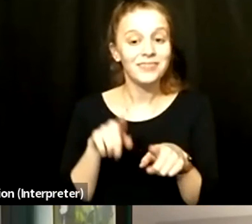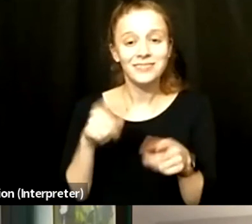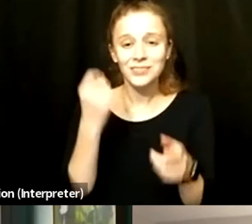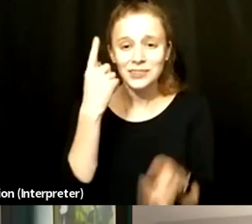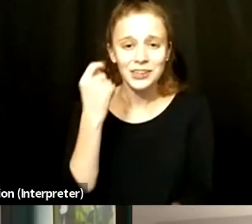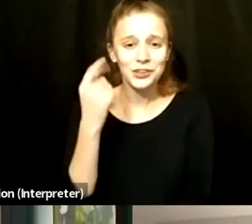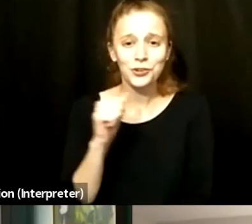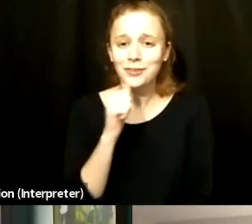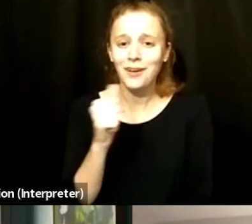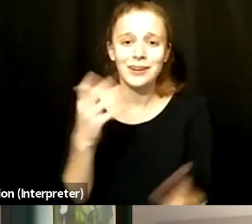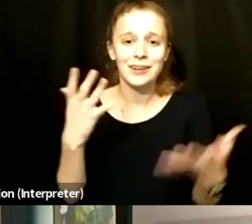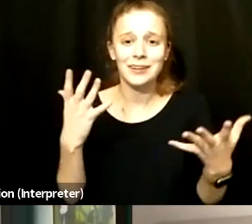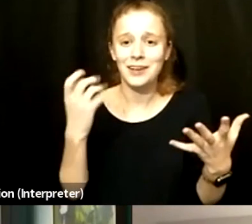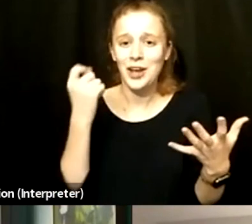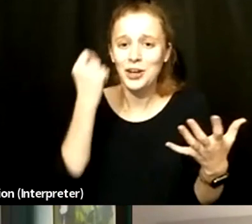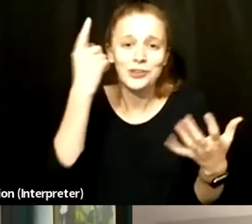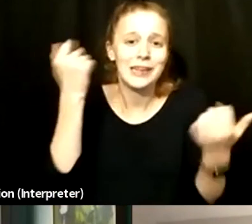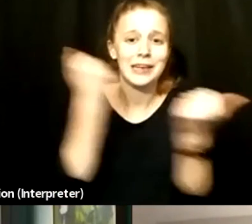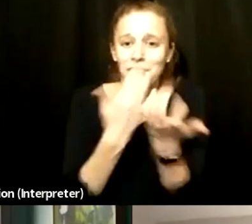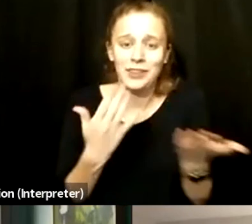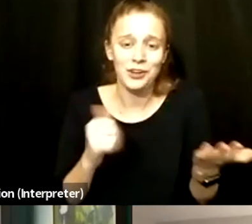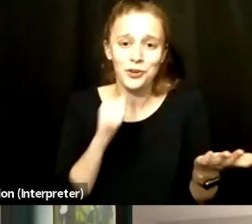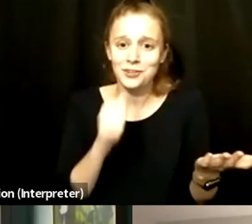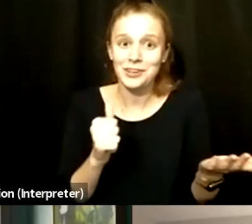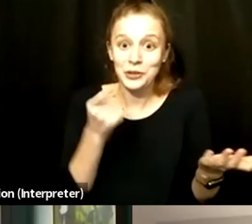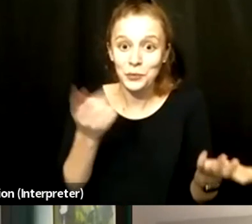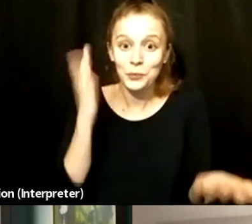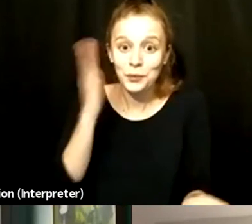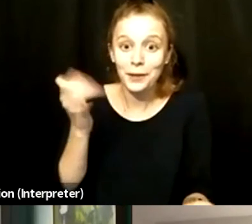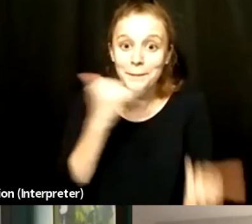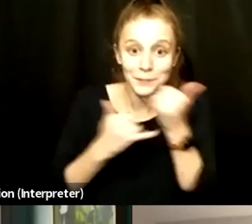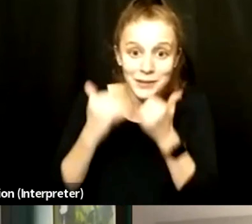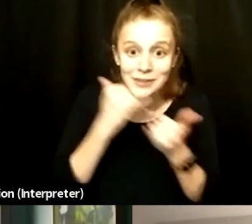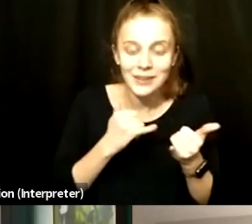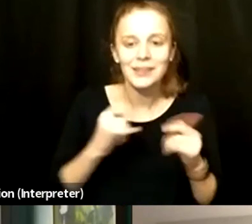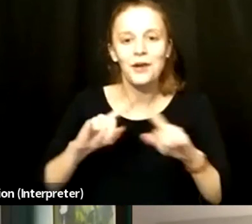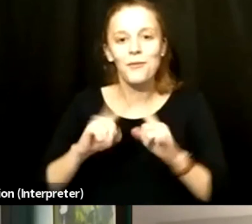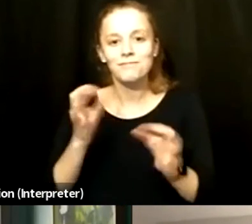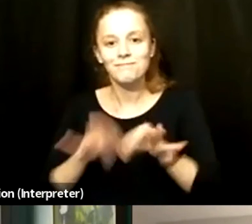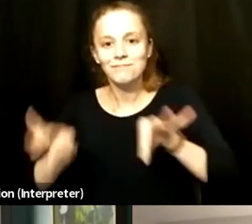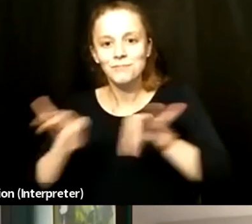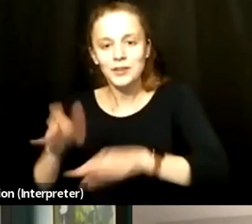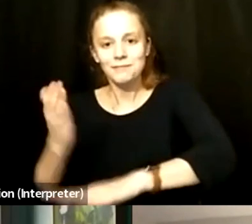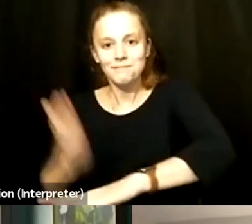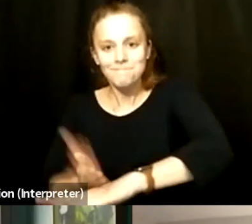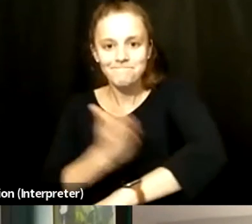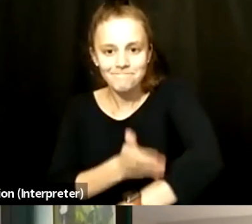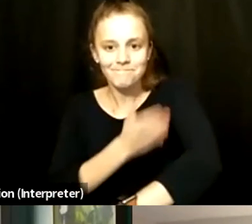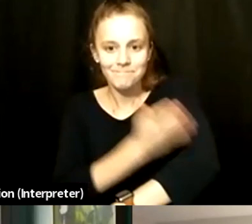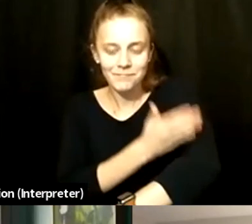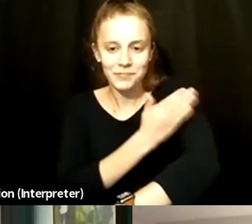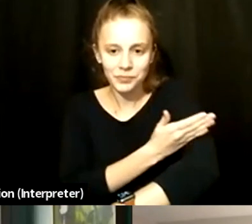be willing to continuously improve. And part of that is actually putting disabled people in